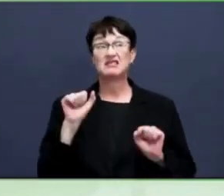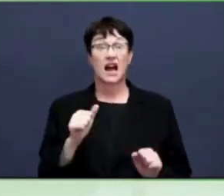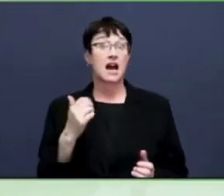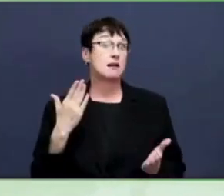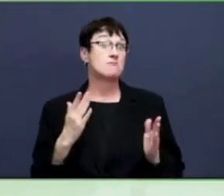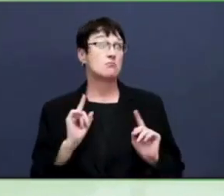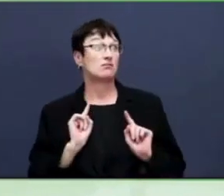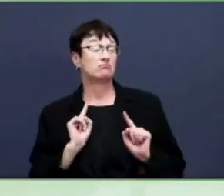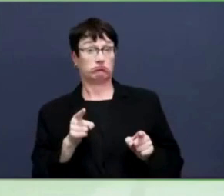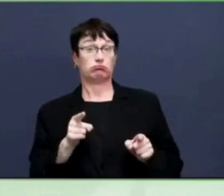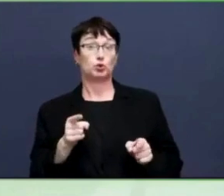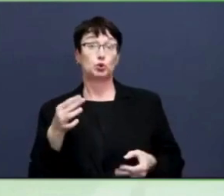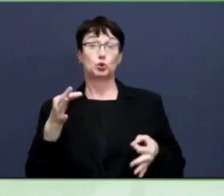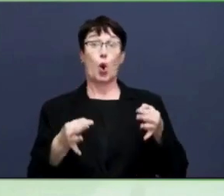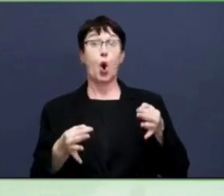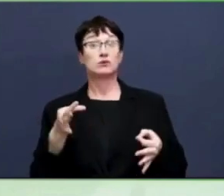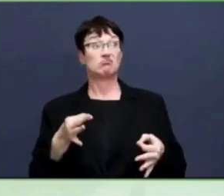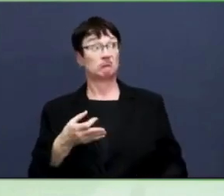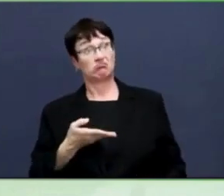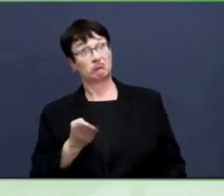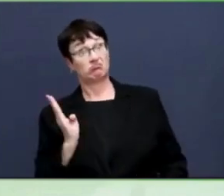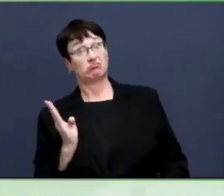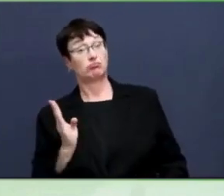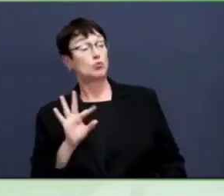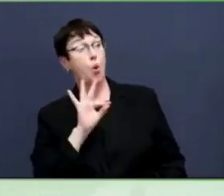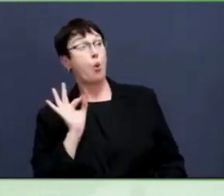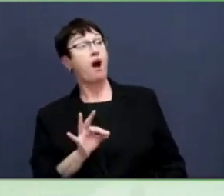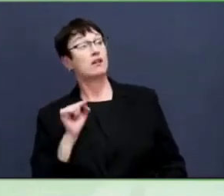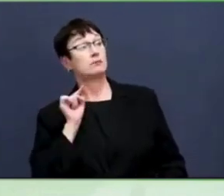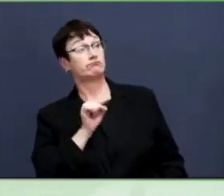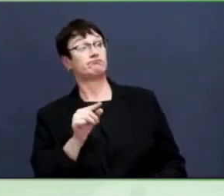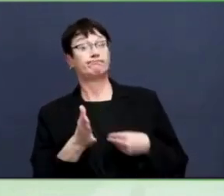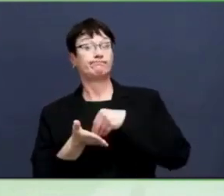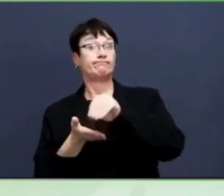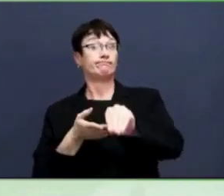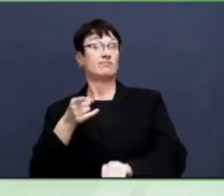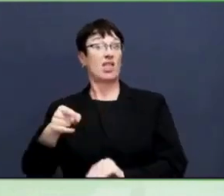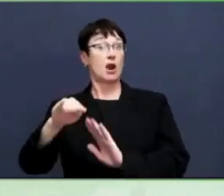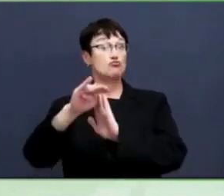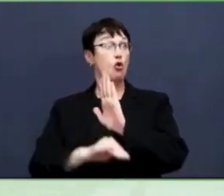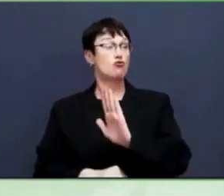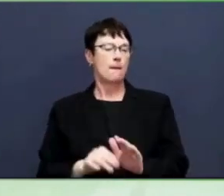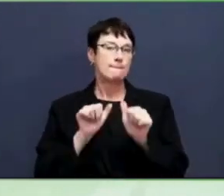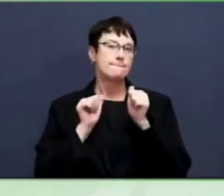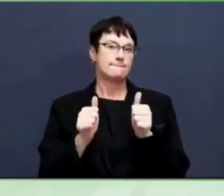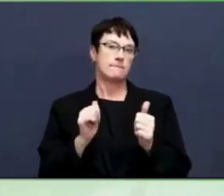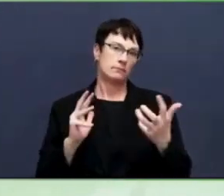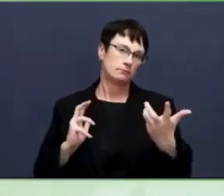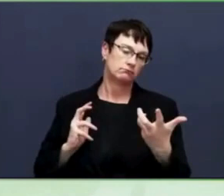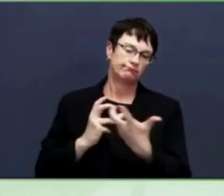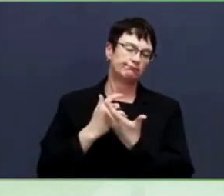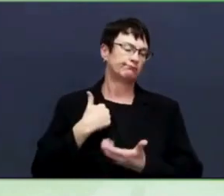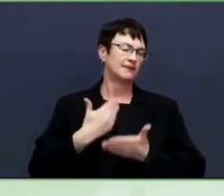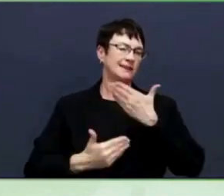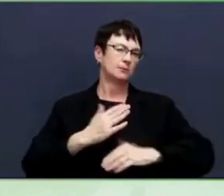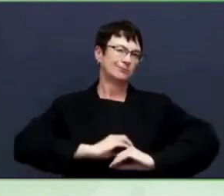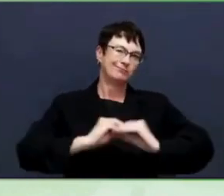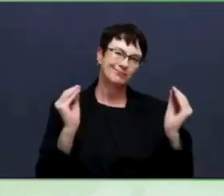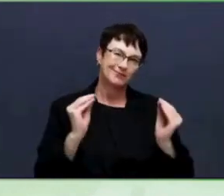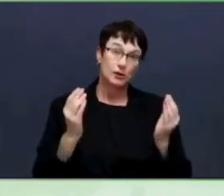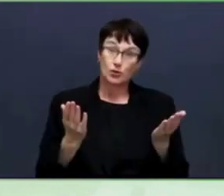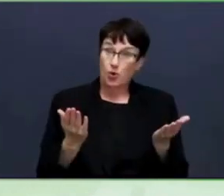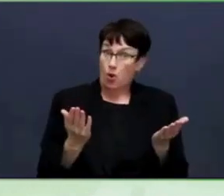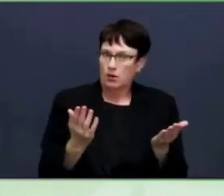algorithm they often didn't even know was there, but also that the developer, under this liability directive, would